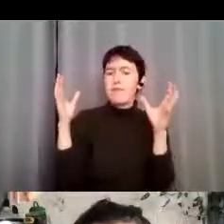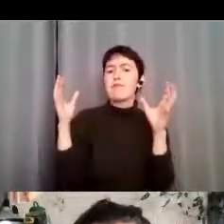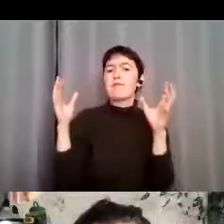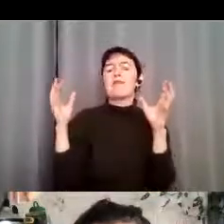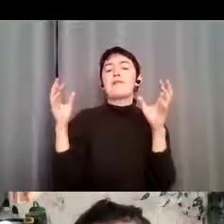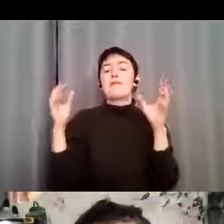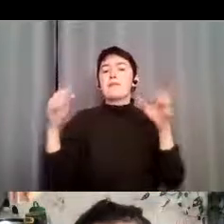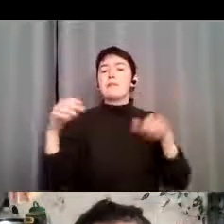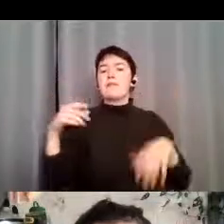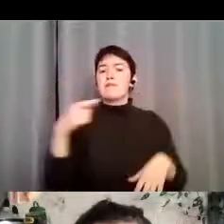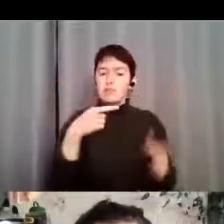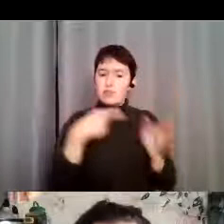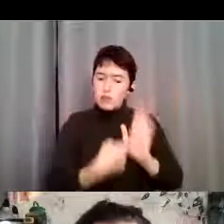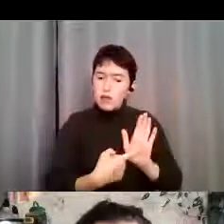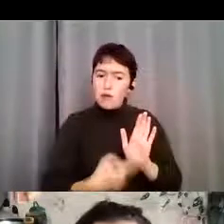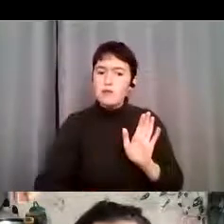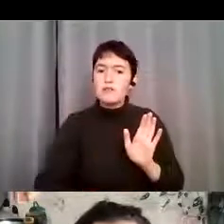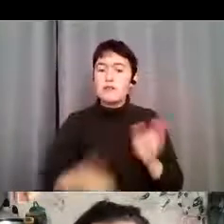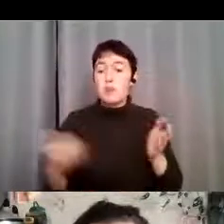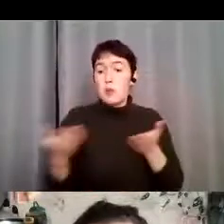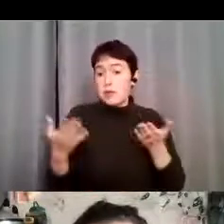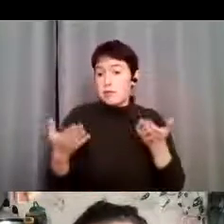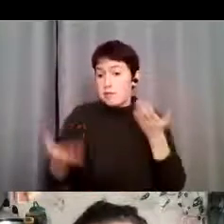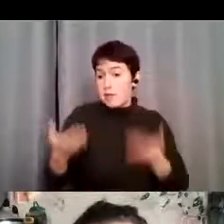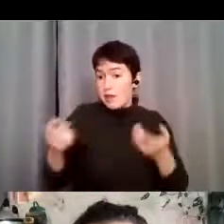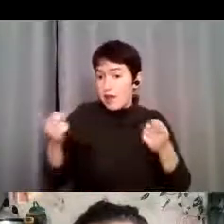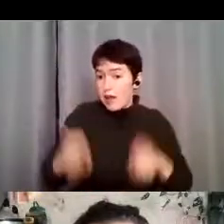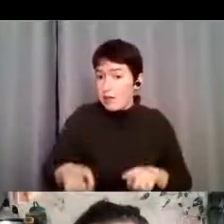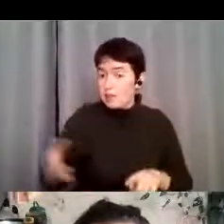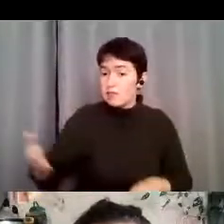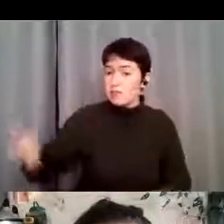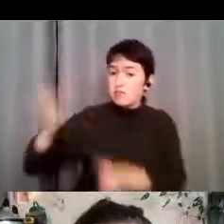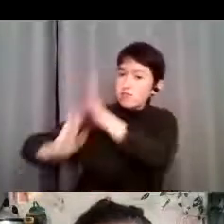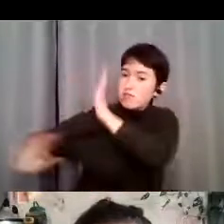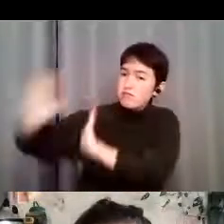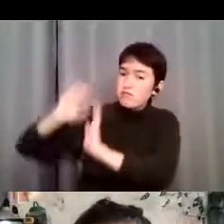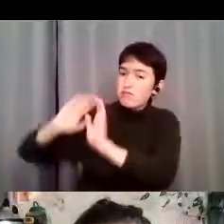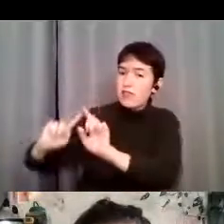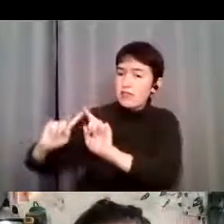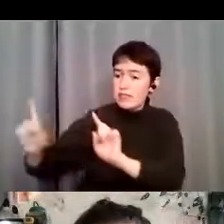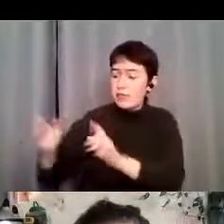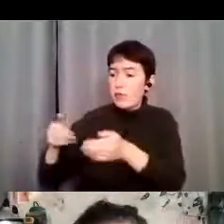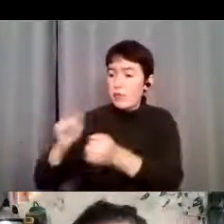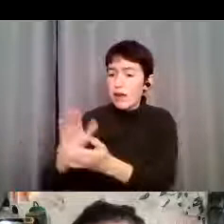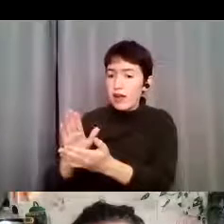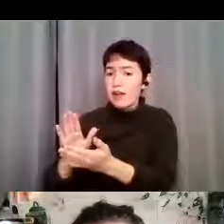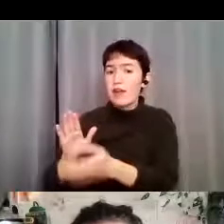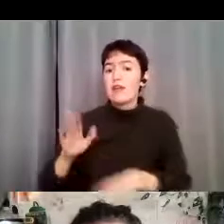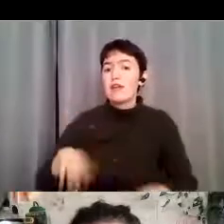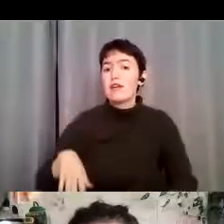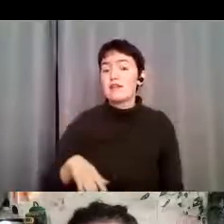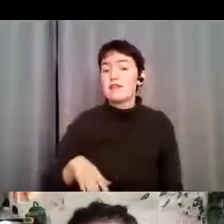illustrates what might have happened in the distant past in a different way. We think that a